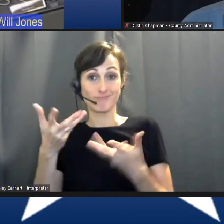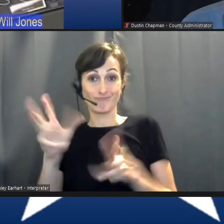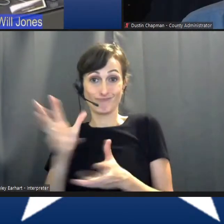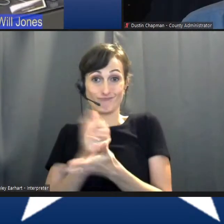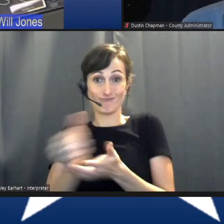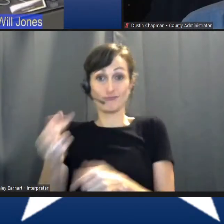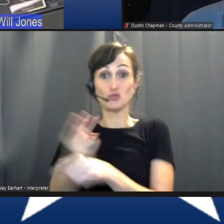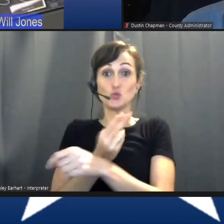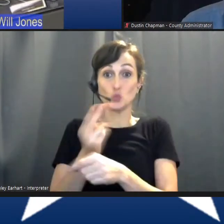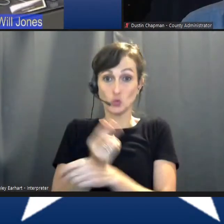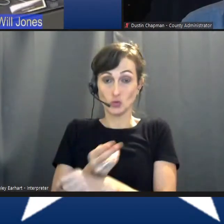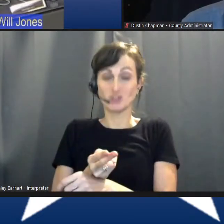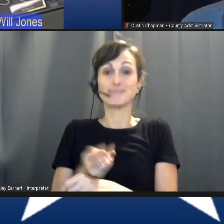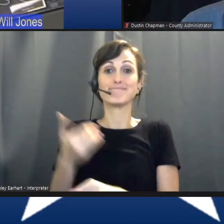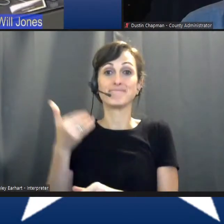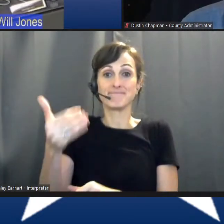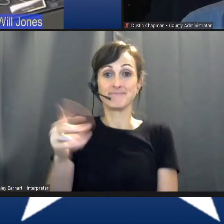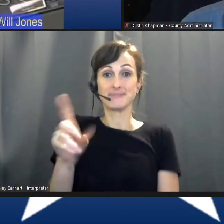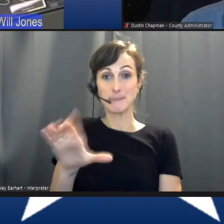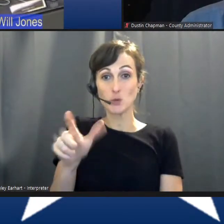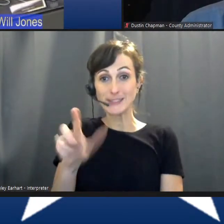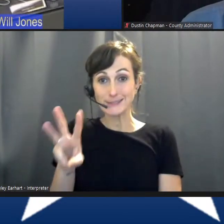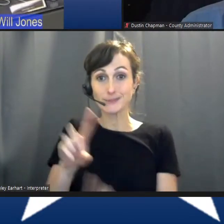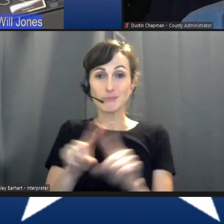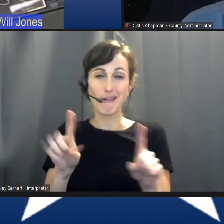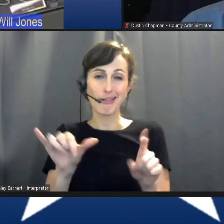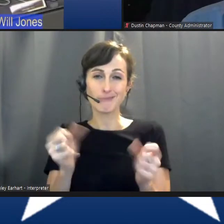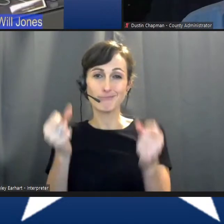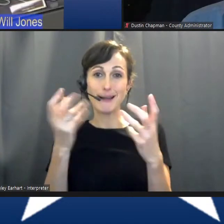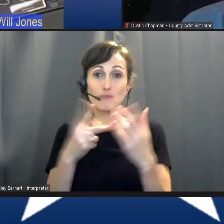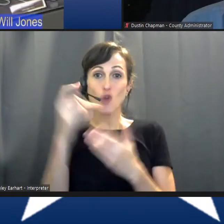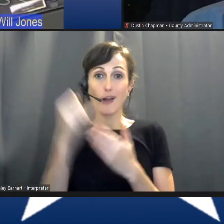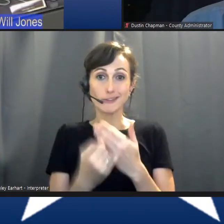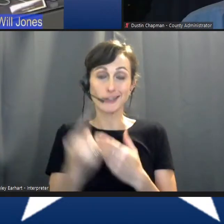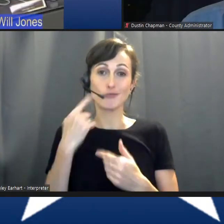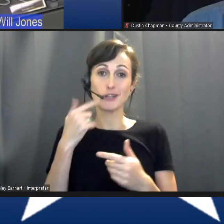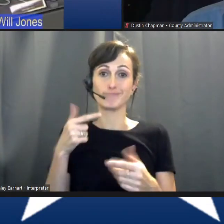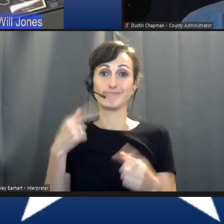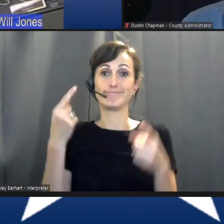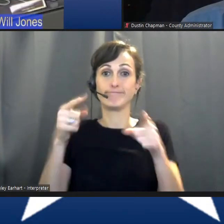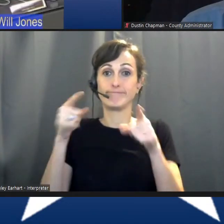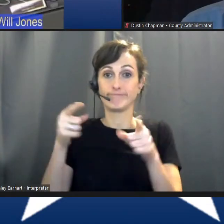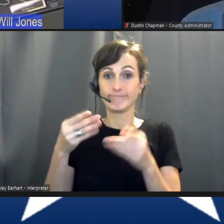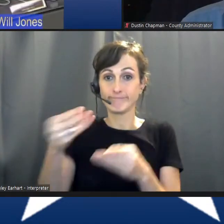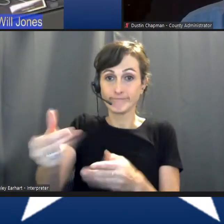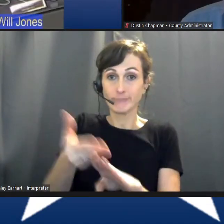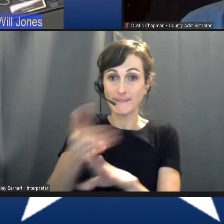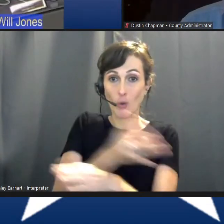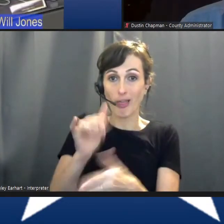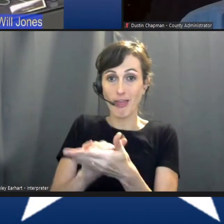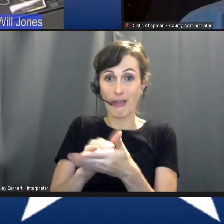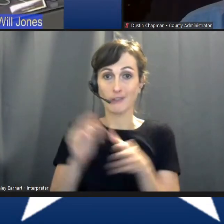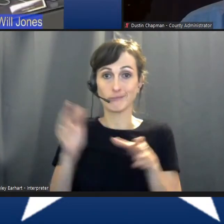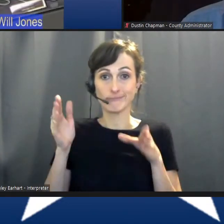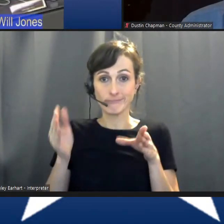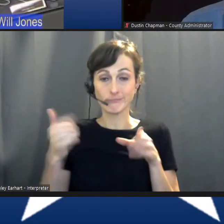projects, they're going to come inside that. So you know, we need to